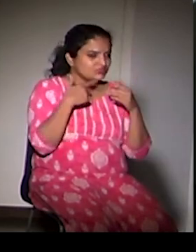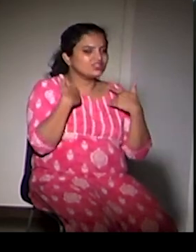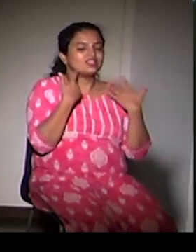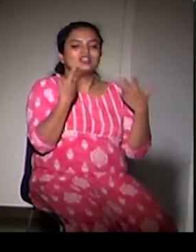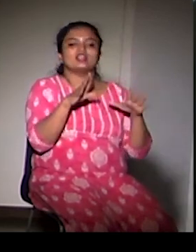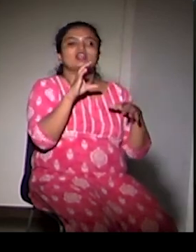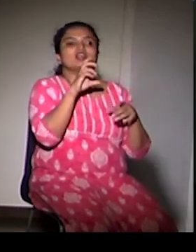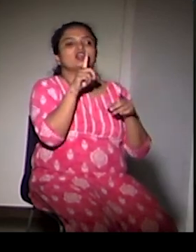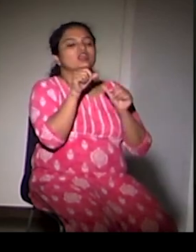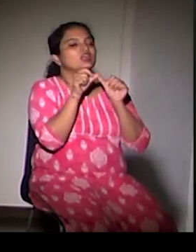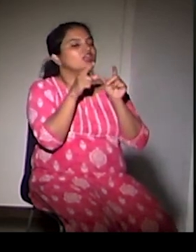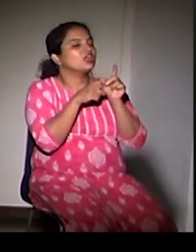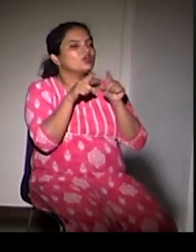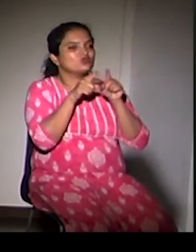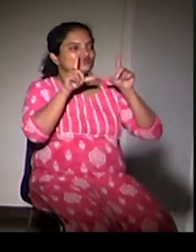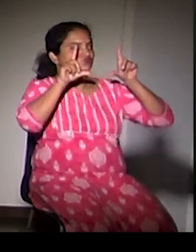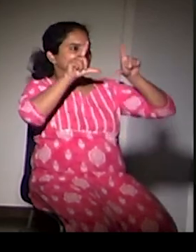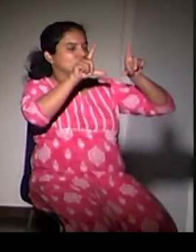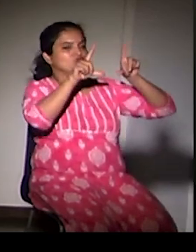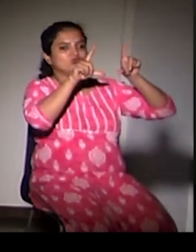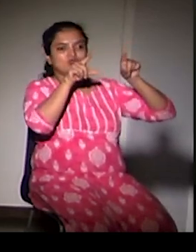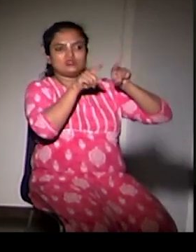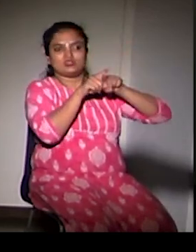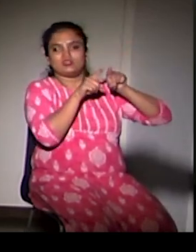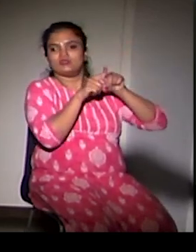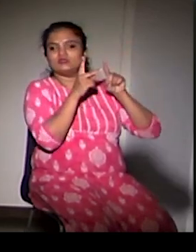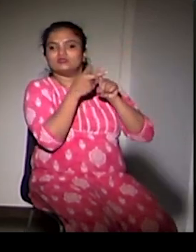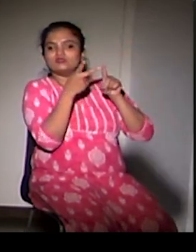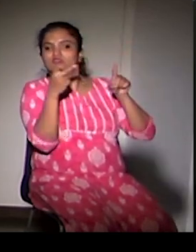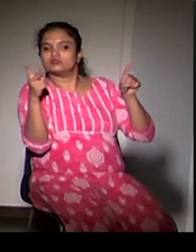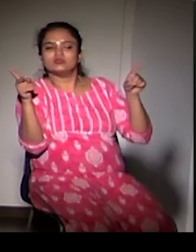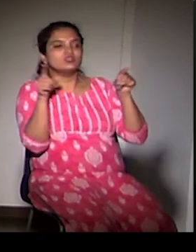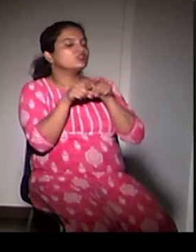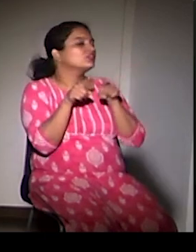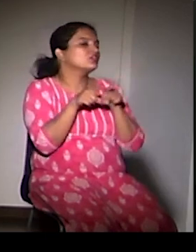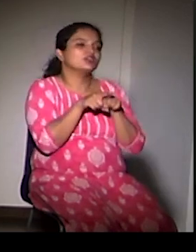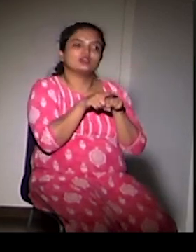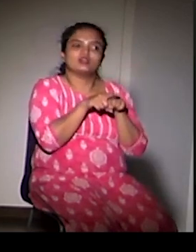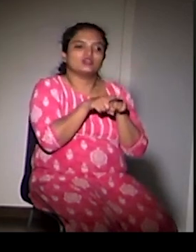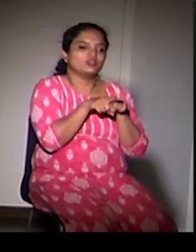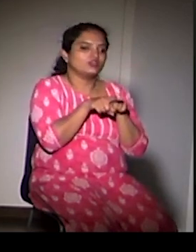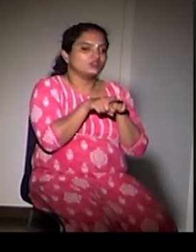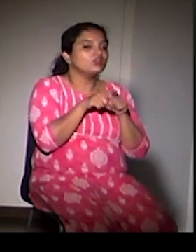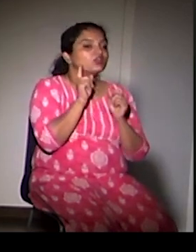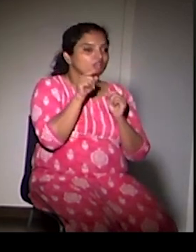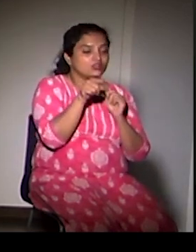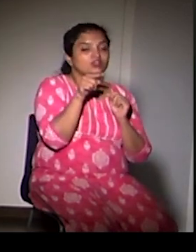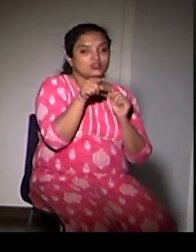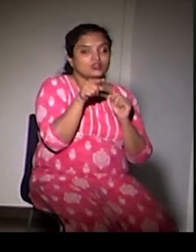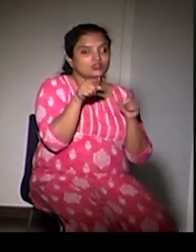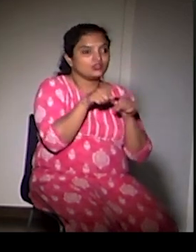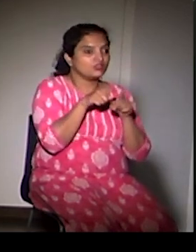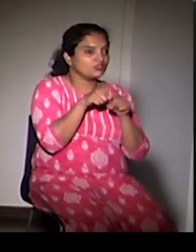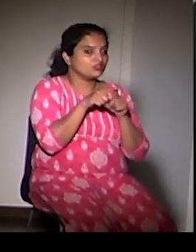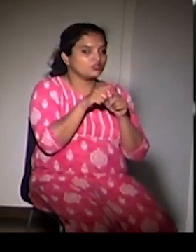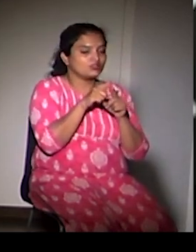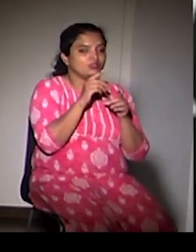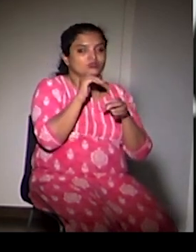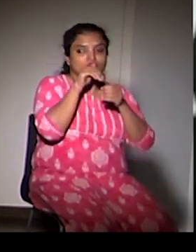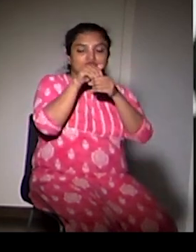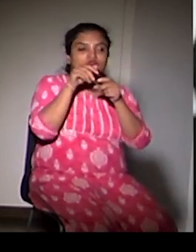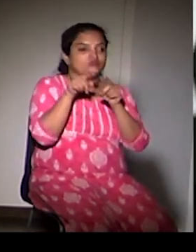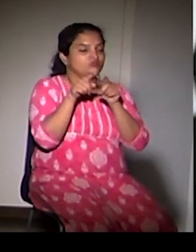cladding on the wall, but there are many different types, of course. In the context of the